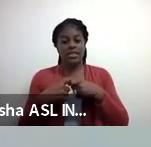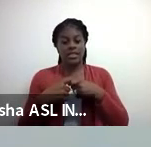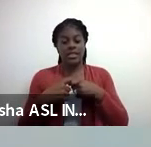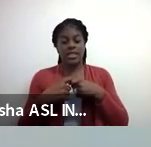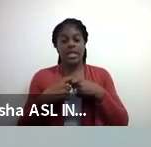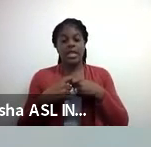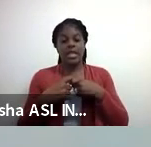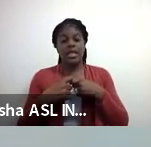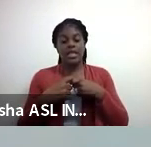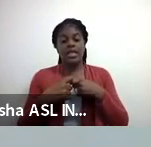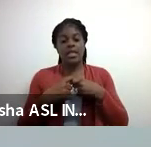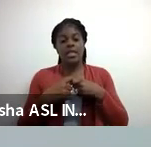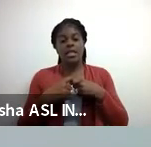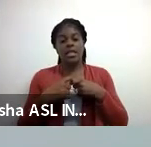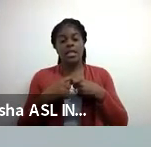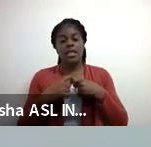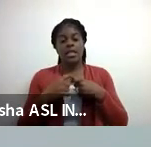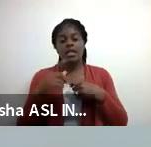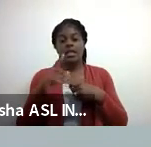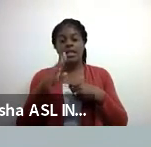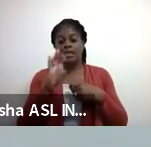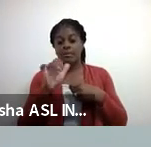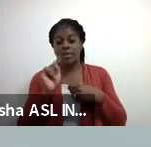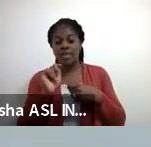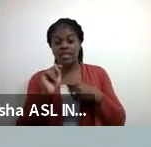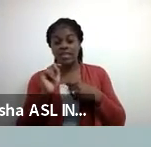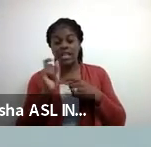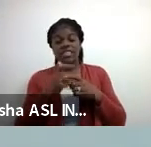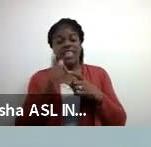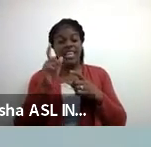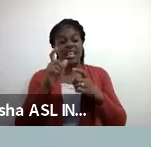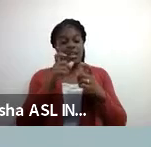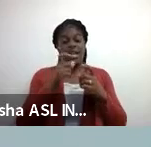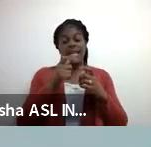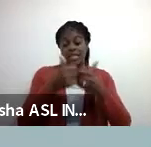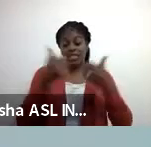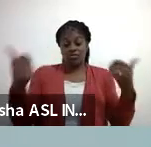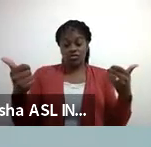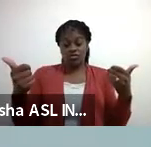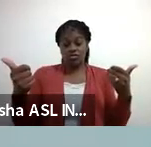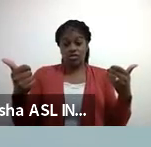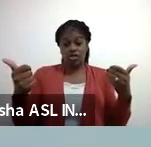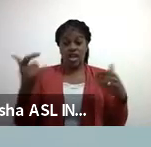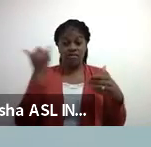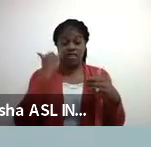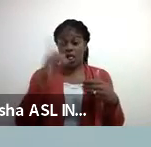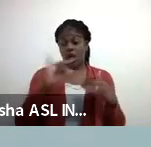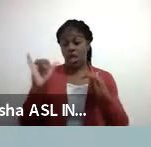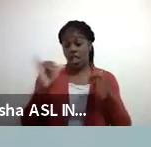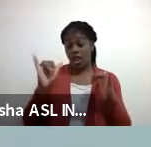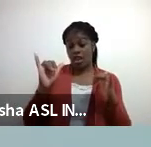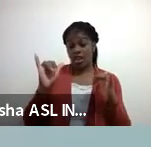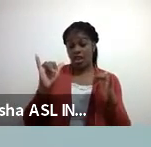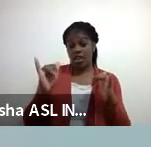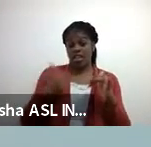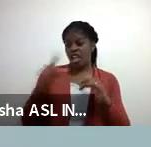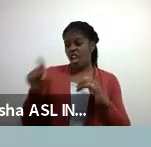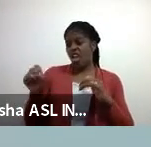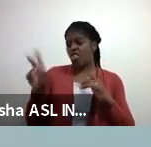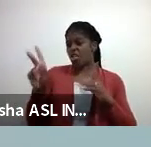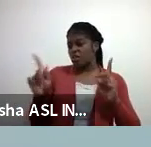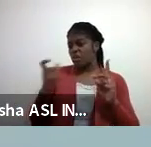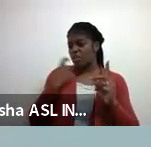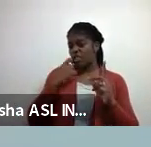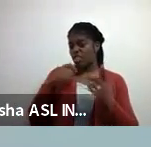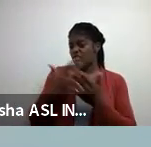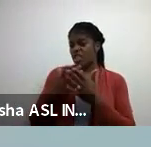physically beat newly arrived Latinos as a way to differentiate themselves, from, although they look alike, to differentiate that we are not like those who don't